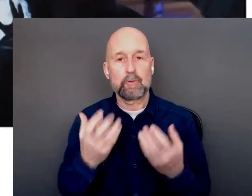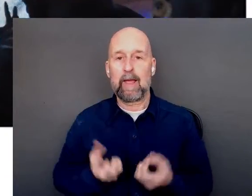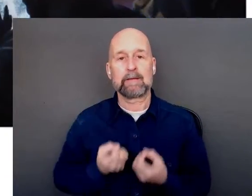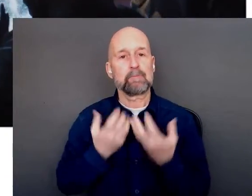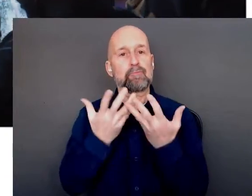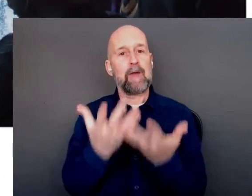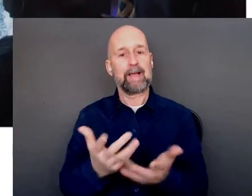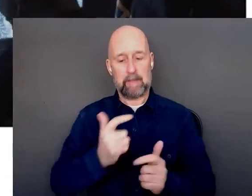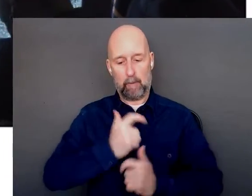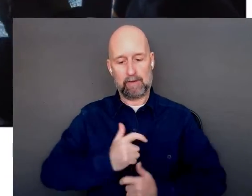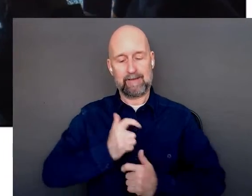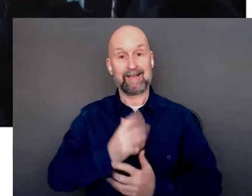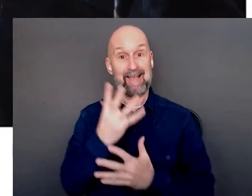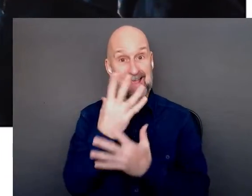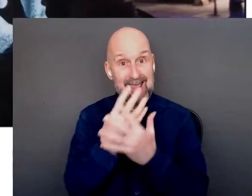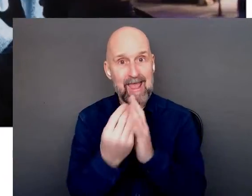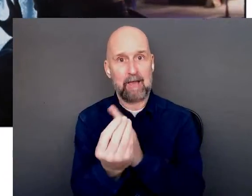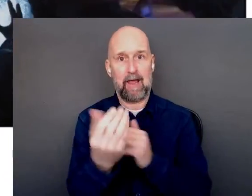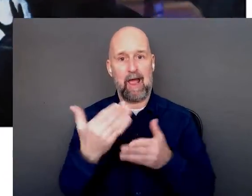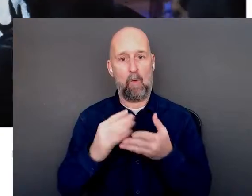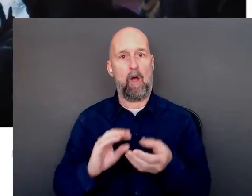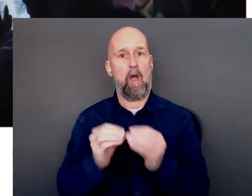work, which is ultimately